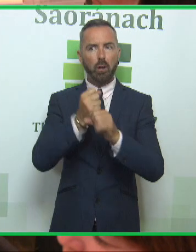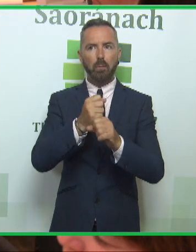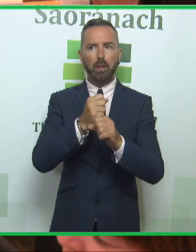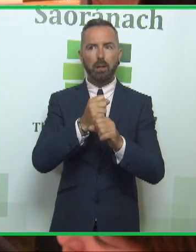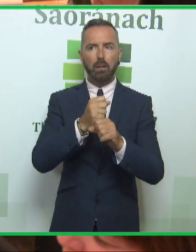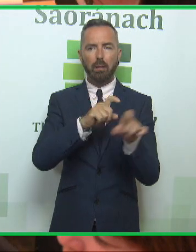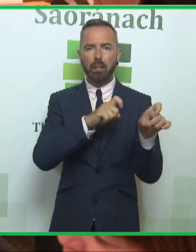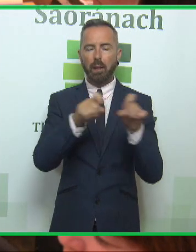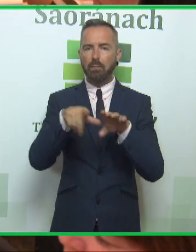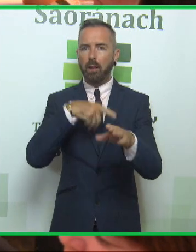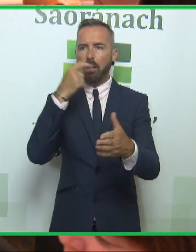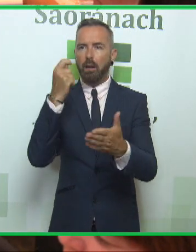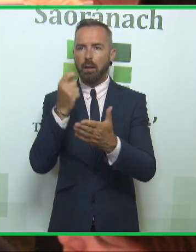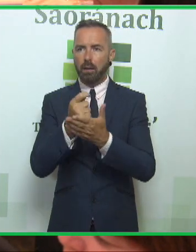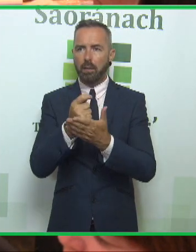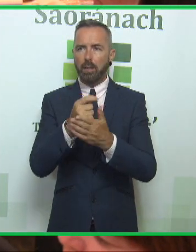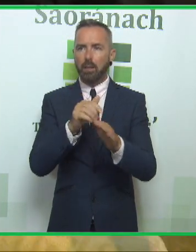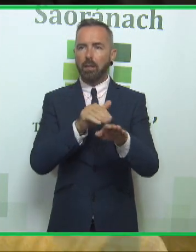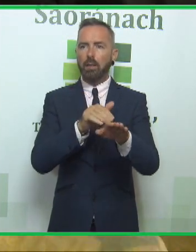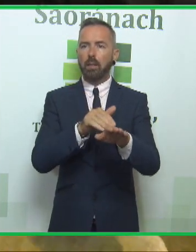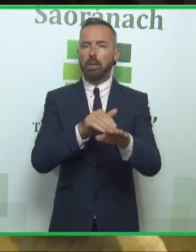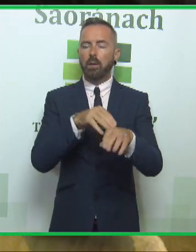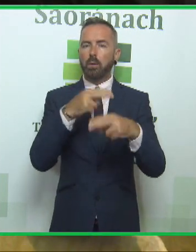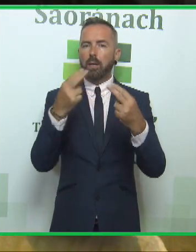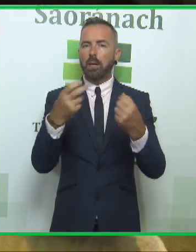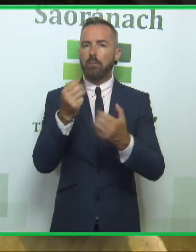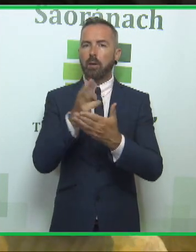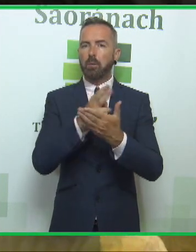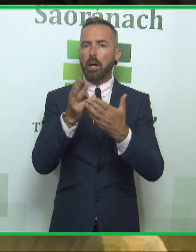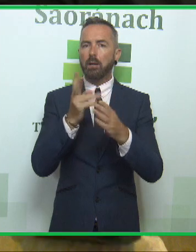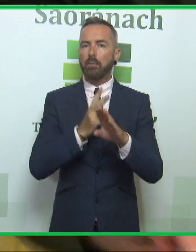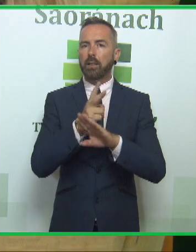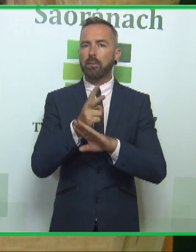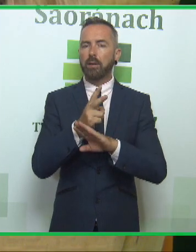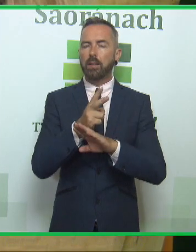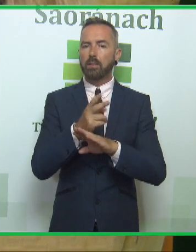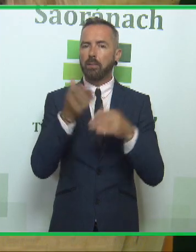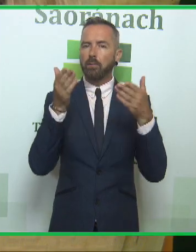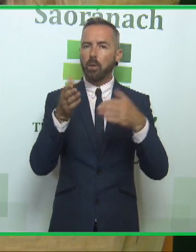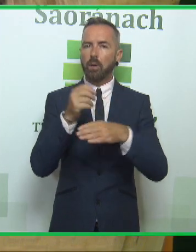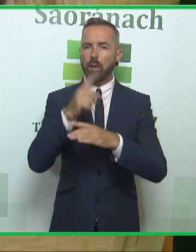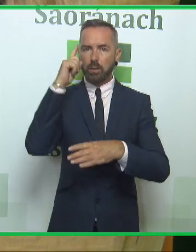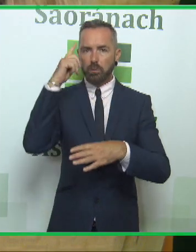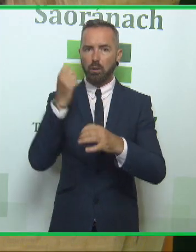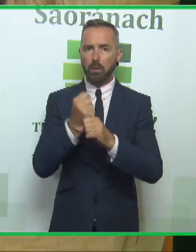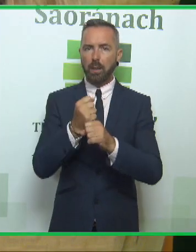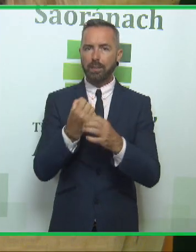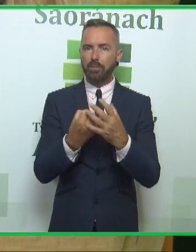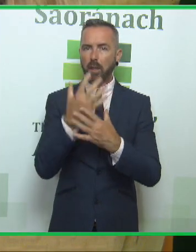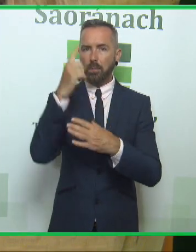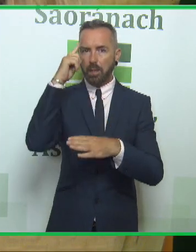long time, and there needs to be a part of the intervention that is addressing developmental traumas